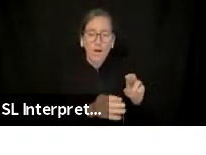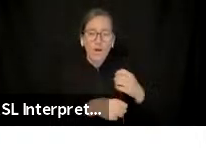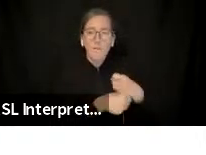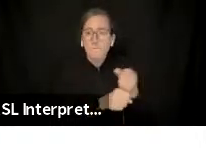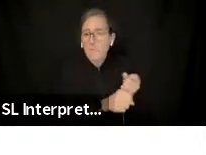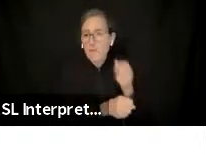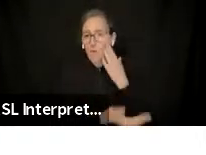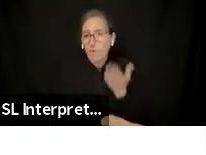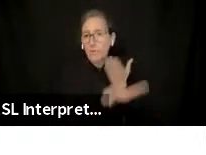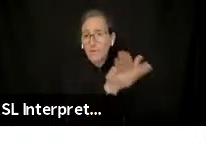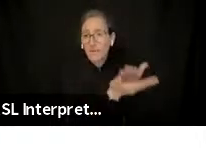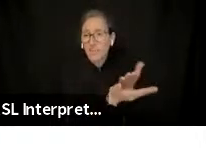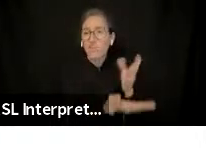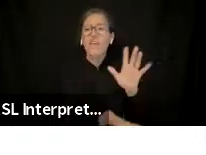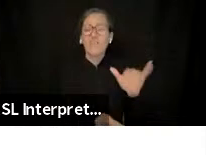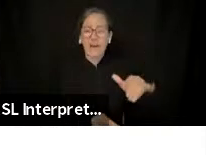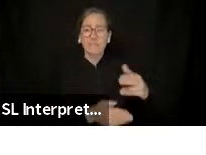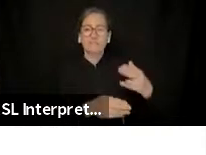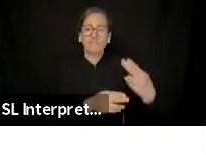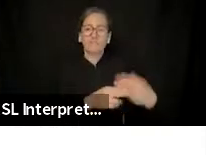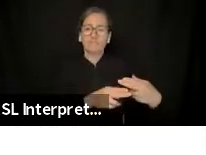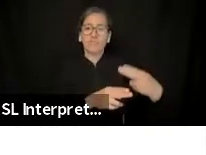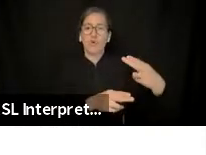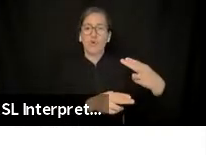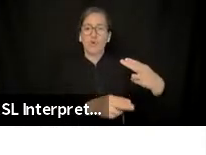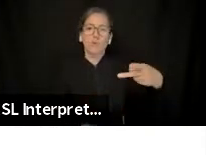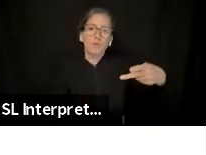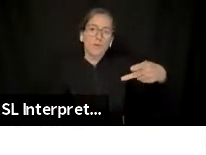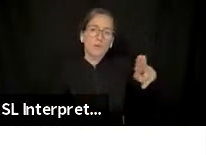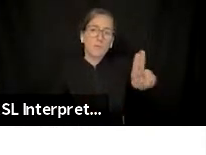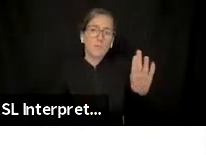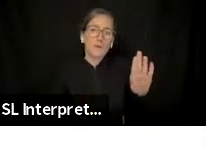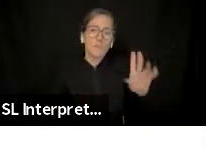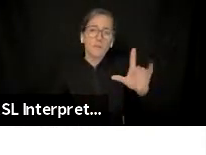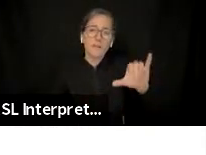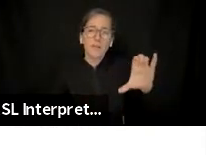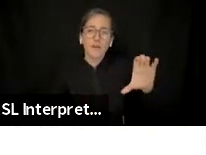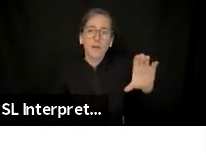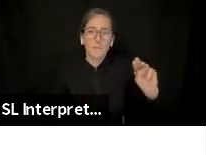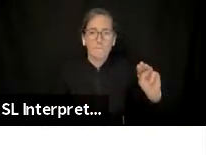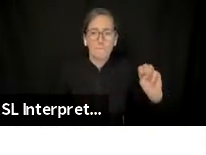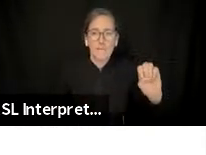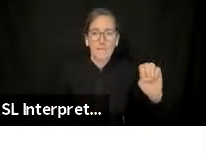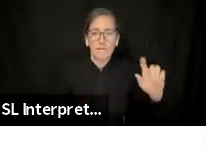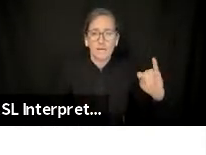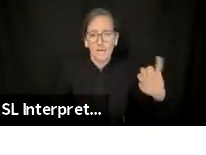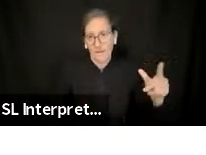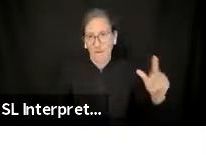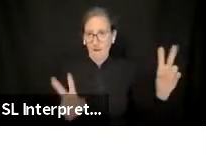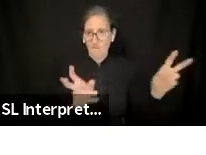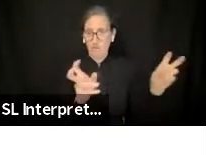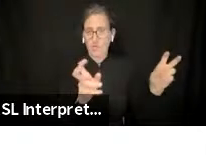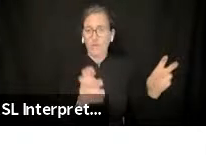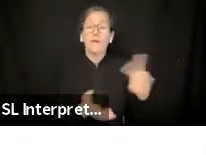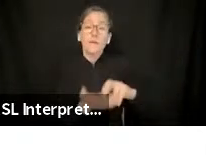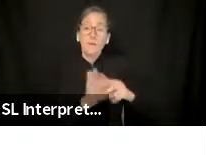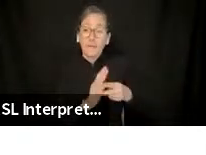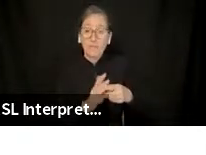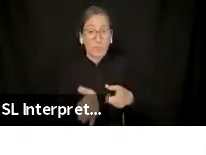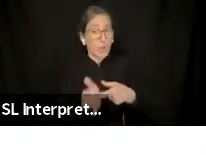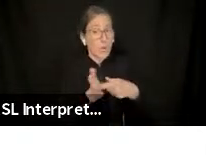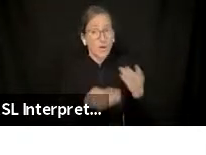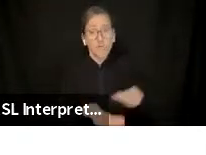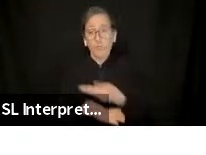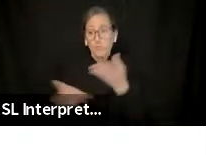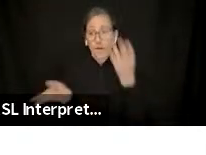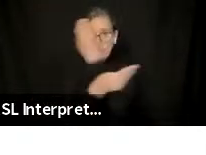main thing that means is that we have to provide notice, minutes have to be taken, and it has to be open to the